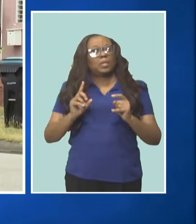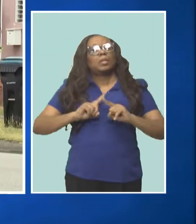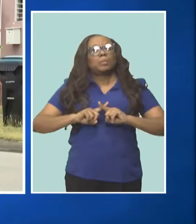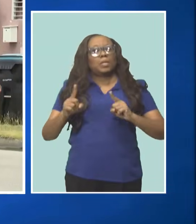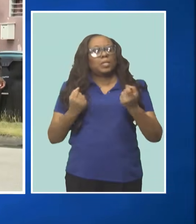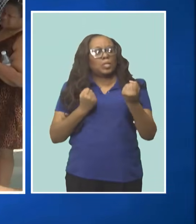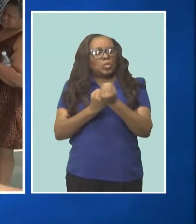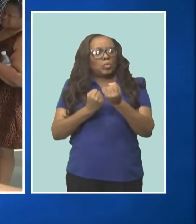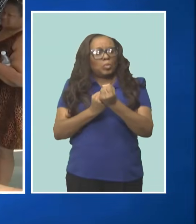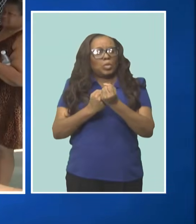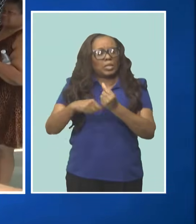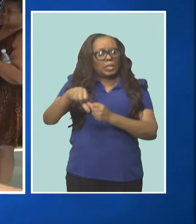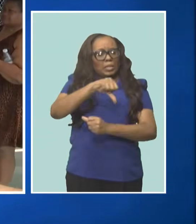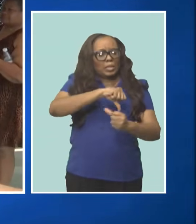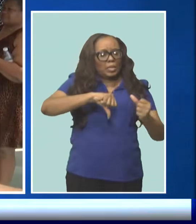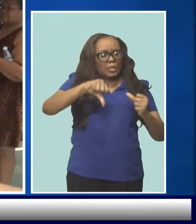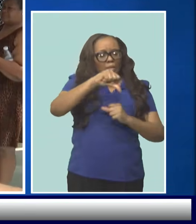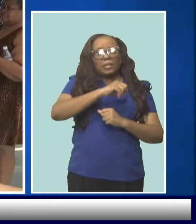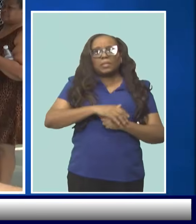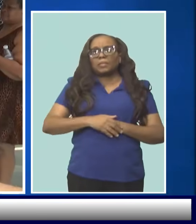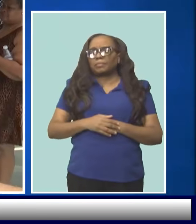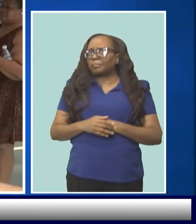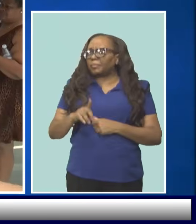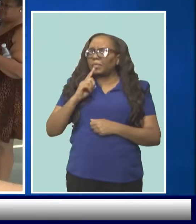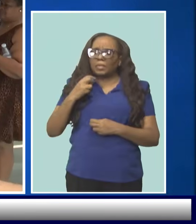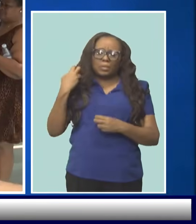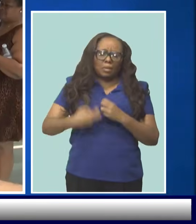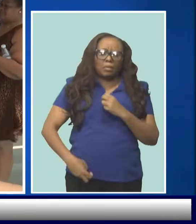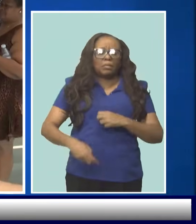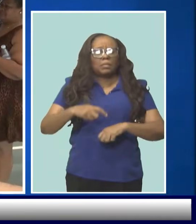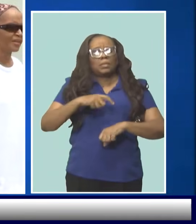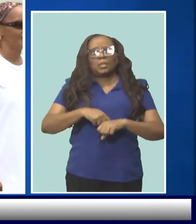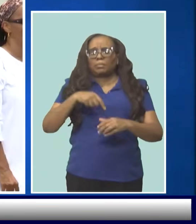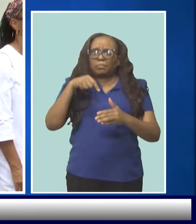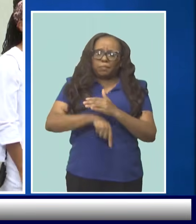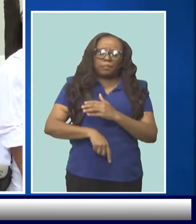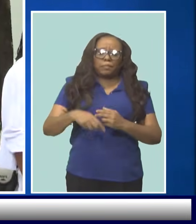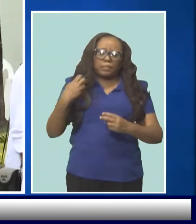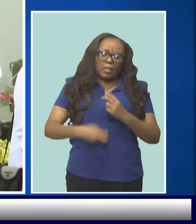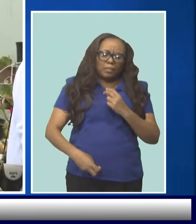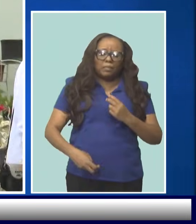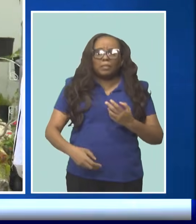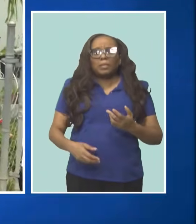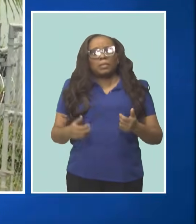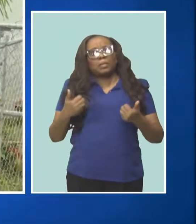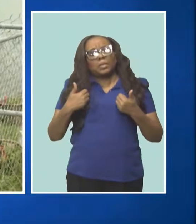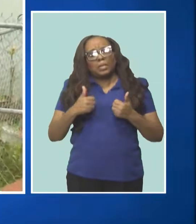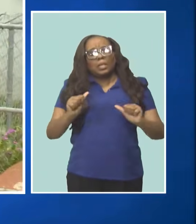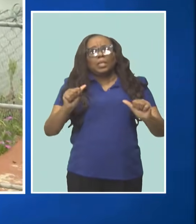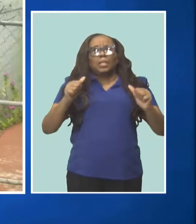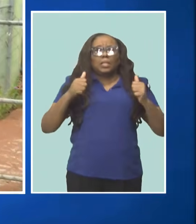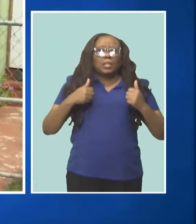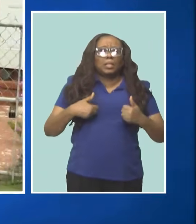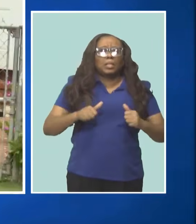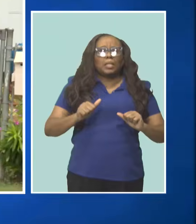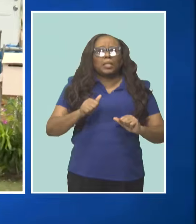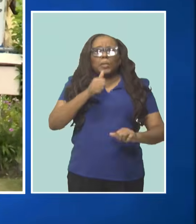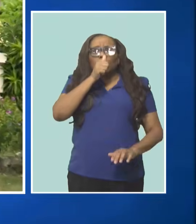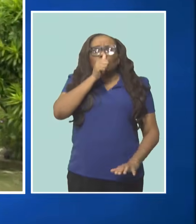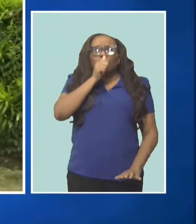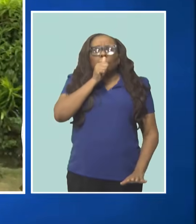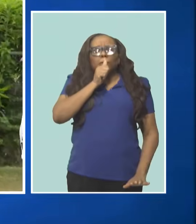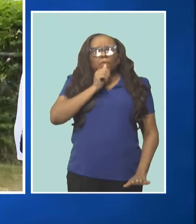supporting each other. It's a rough time, very rough, very deep, and we are trying our best to hold it